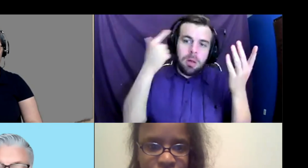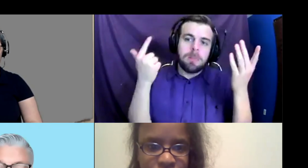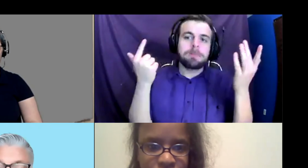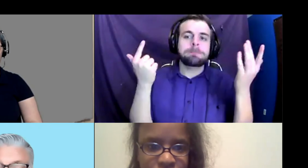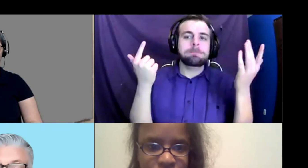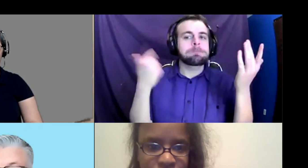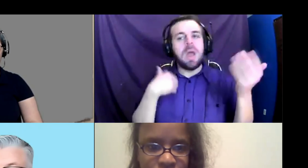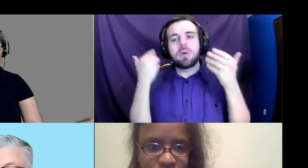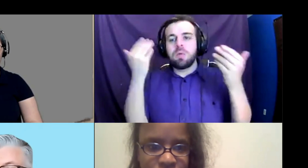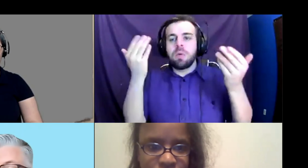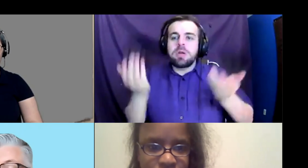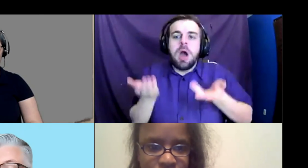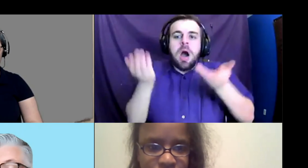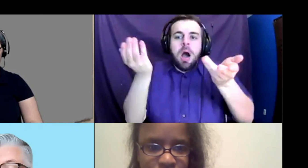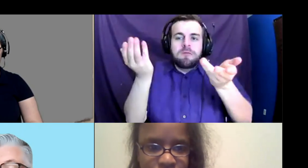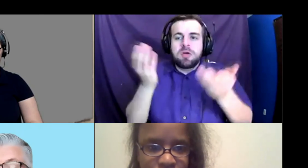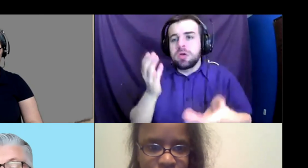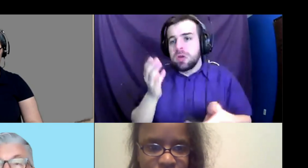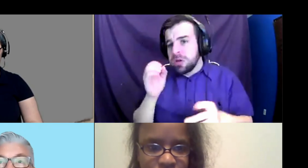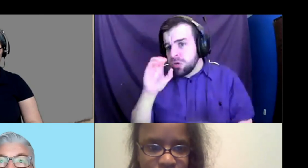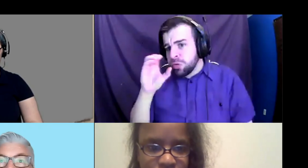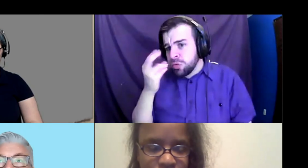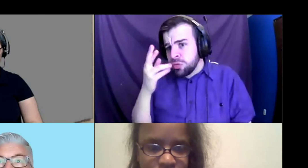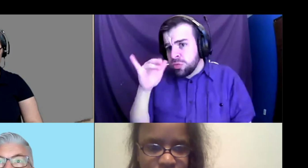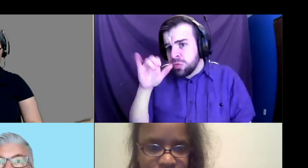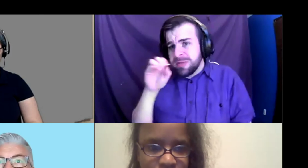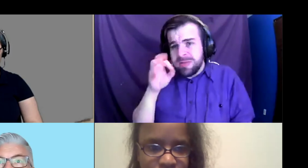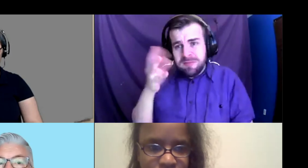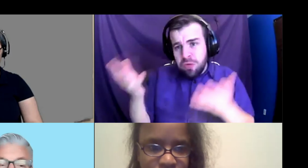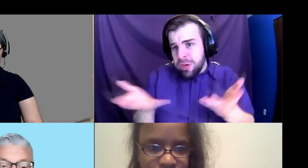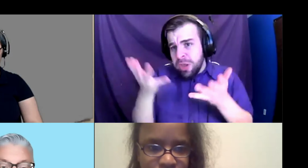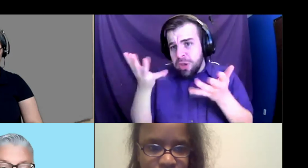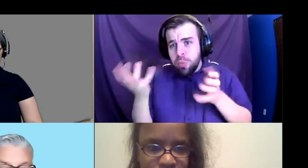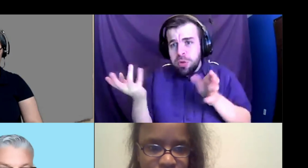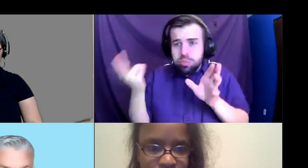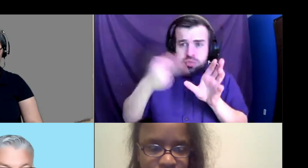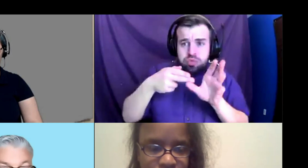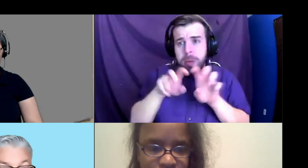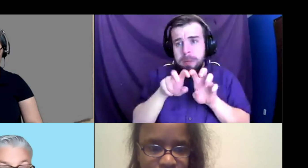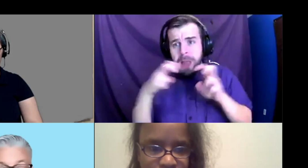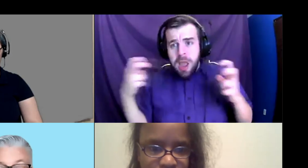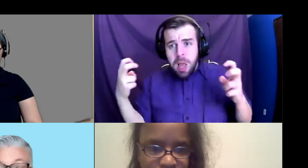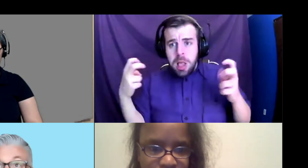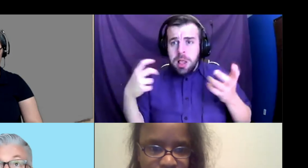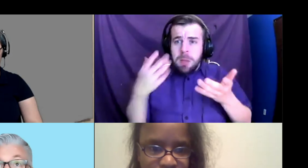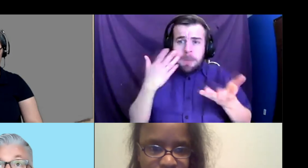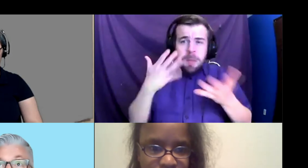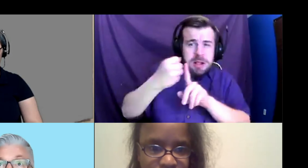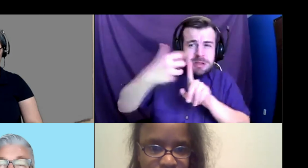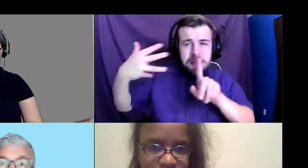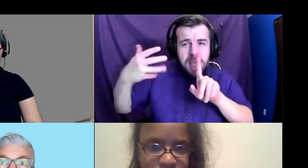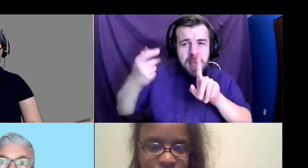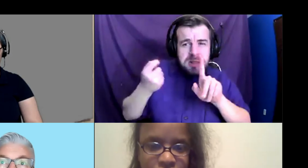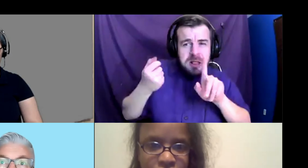offer, Christiana, if you're here and you want to come on with us and maybe describe in a little bit more detail what you were asking